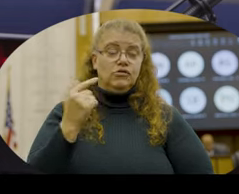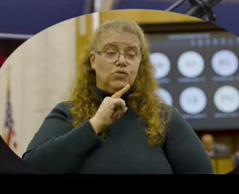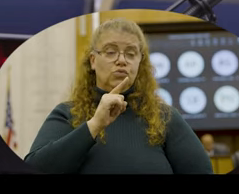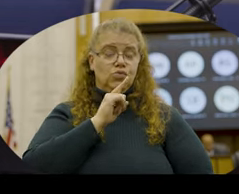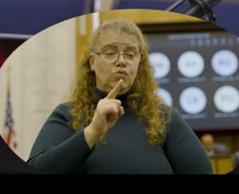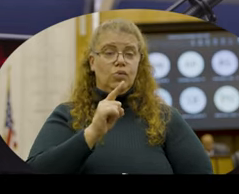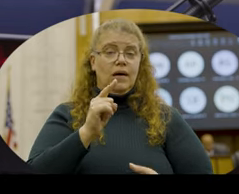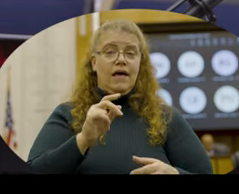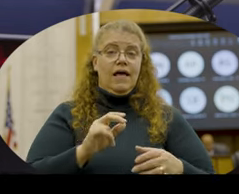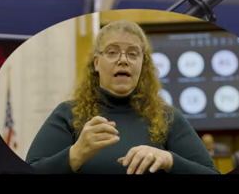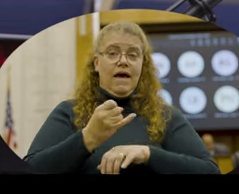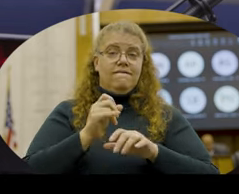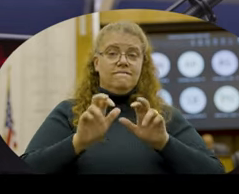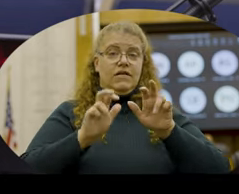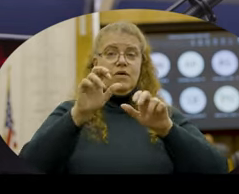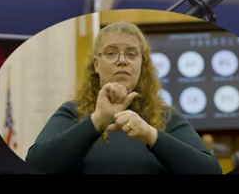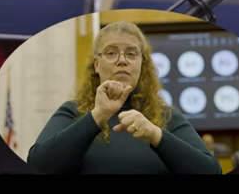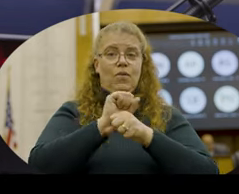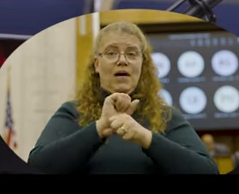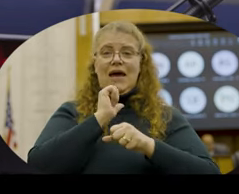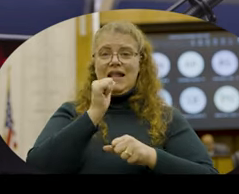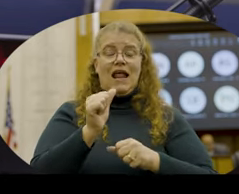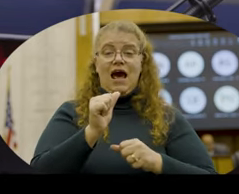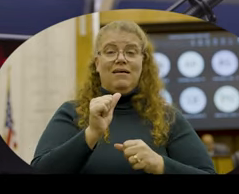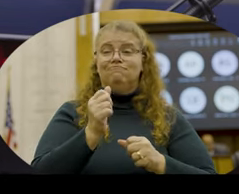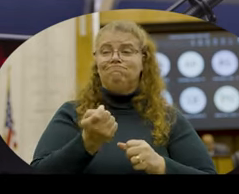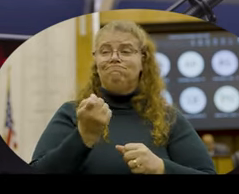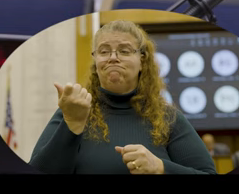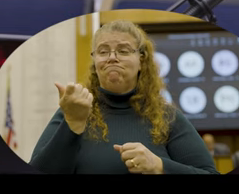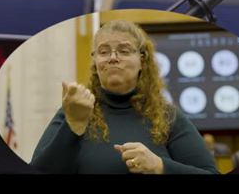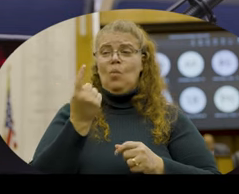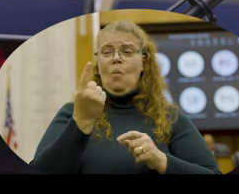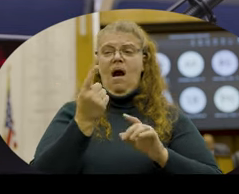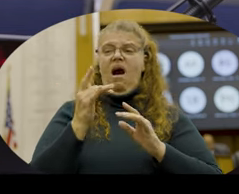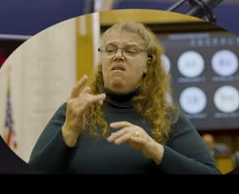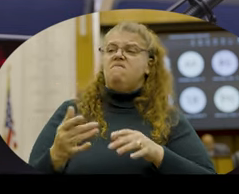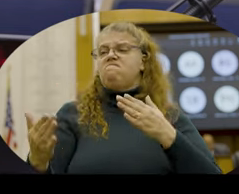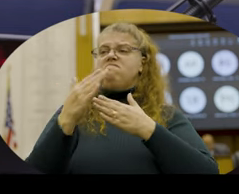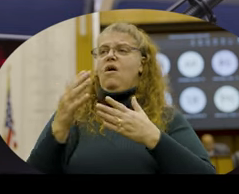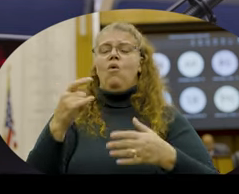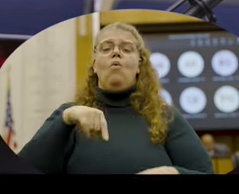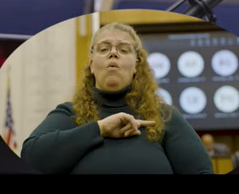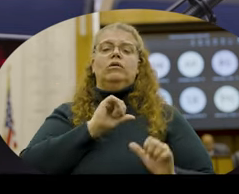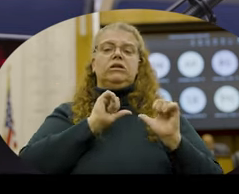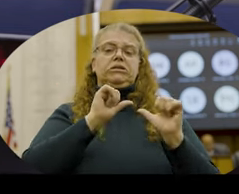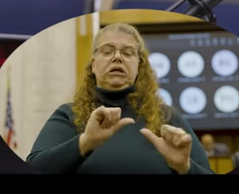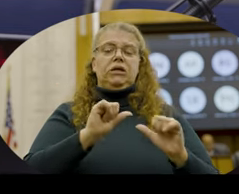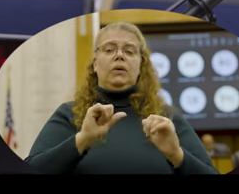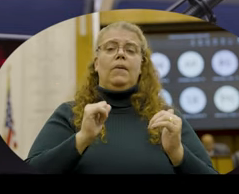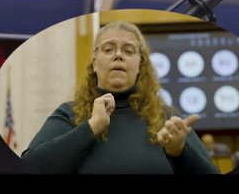without our dedicated city employees who make it all happen. This is why I'm pleased to announce that we